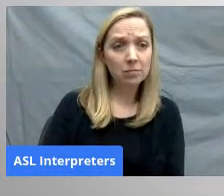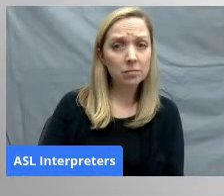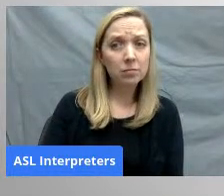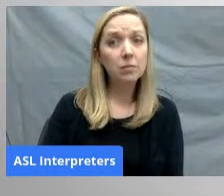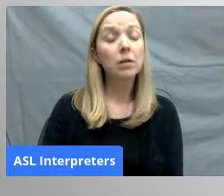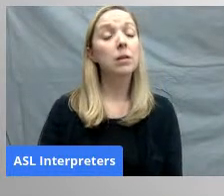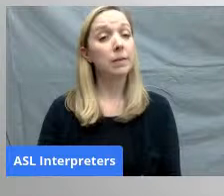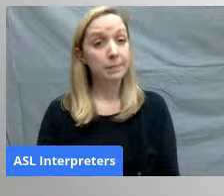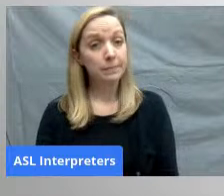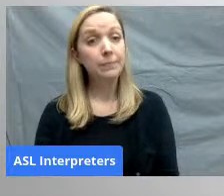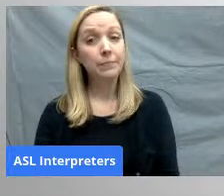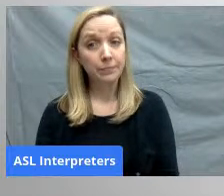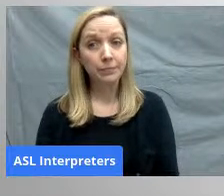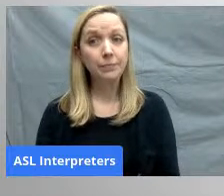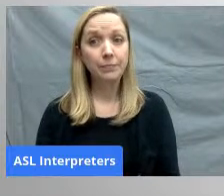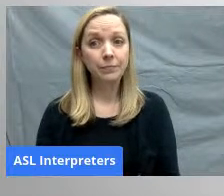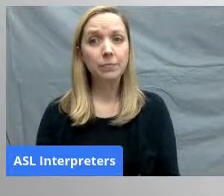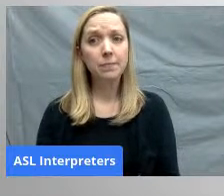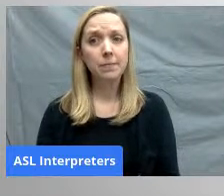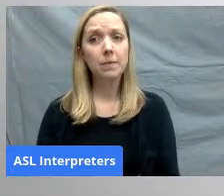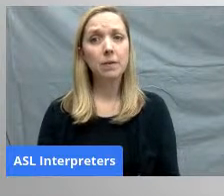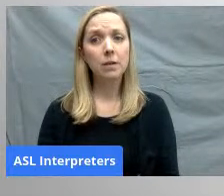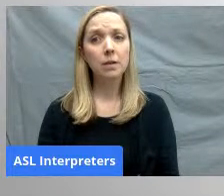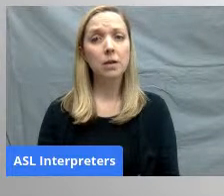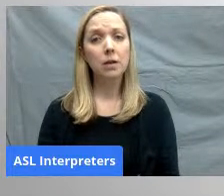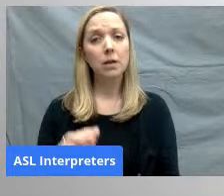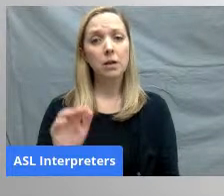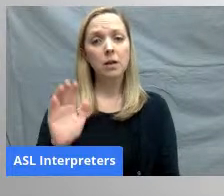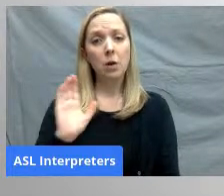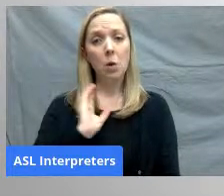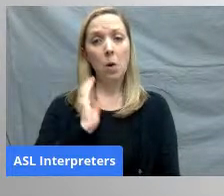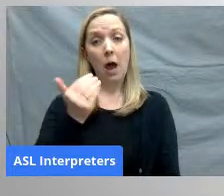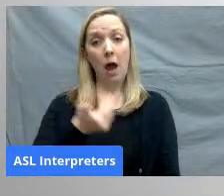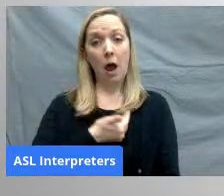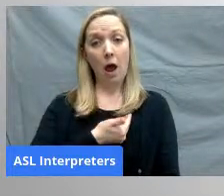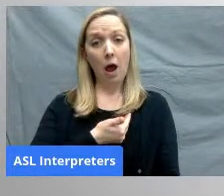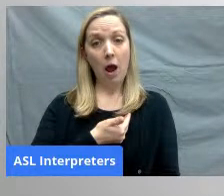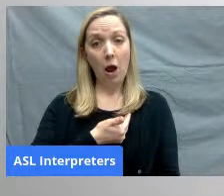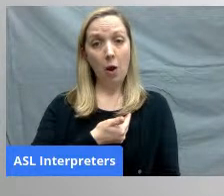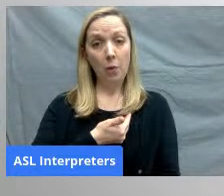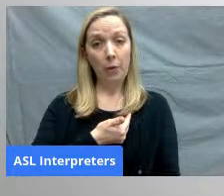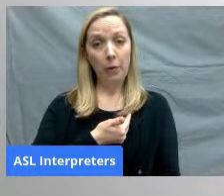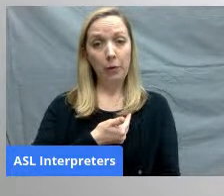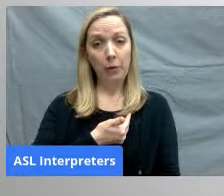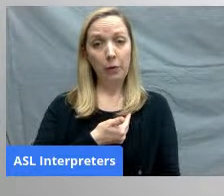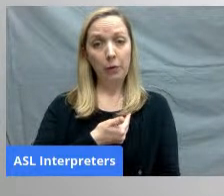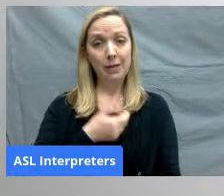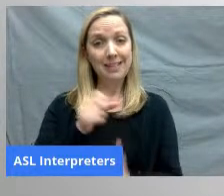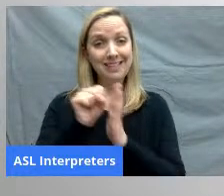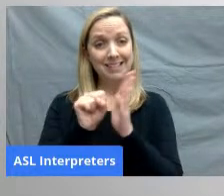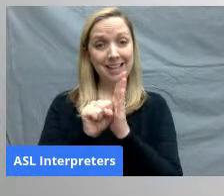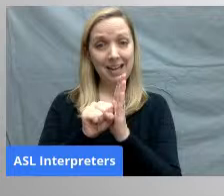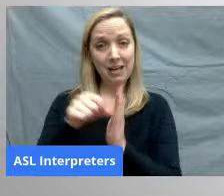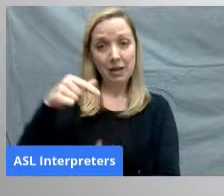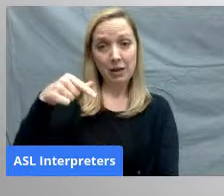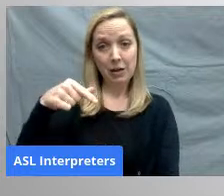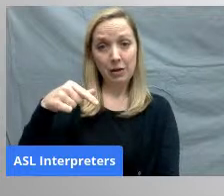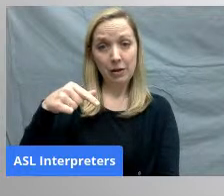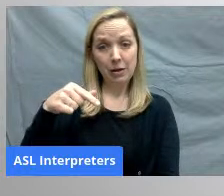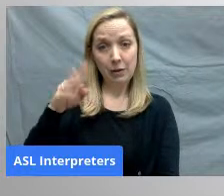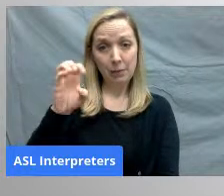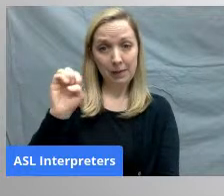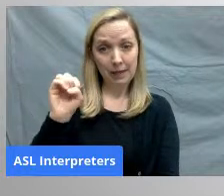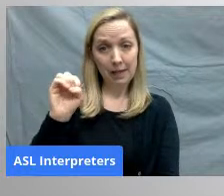So our funding, which makes up about between 40 and 45% of